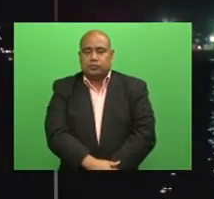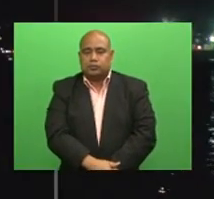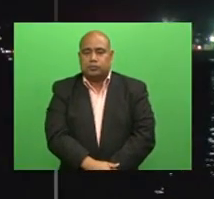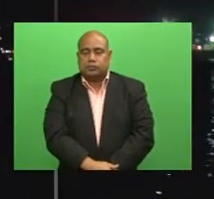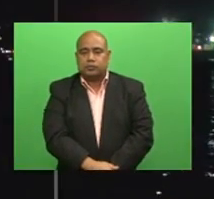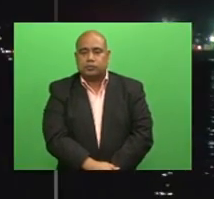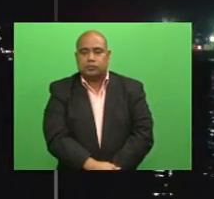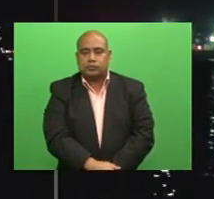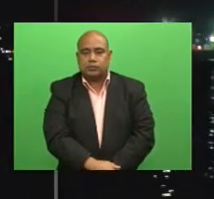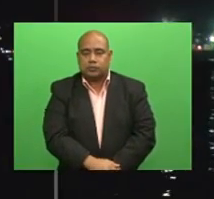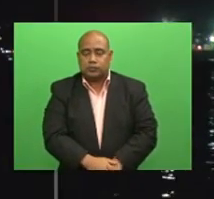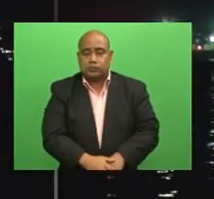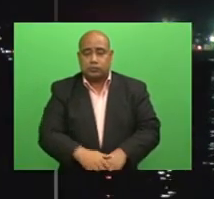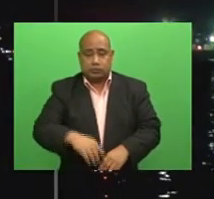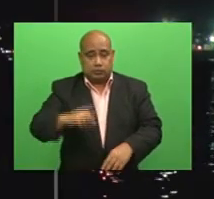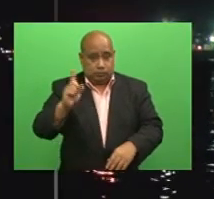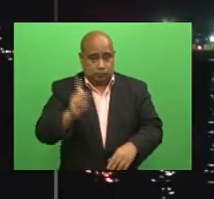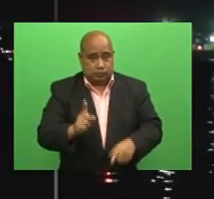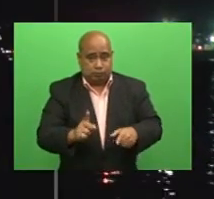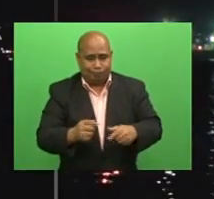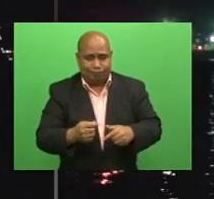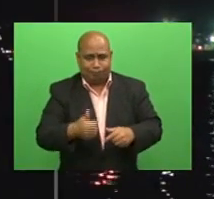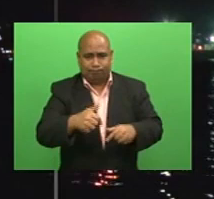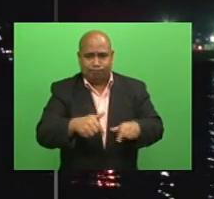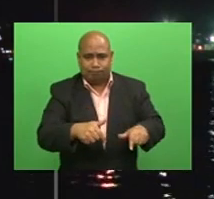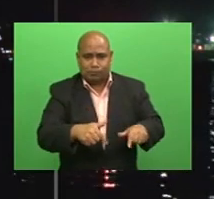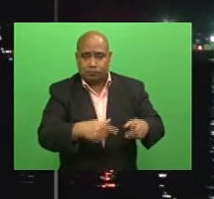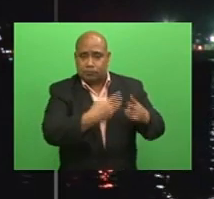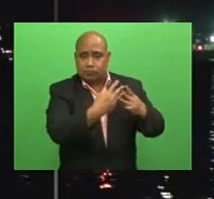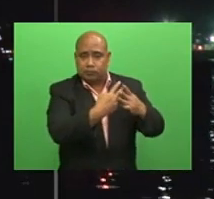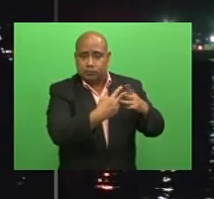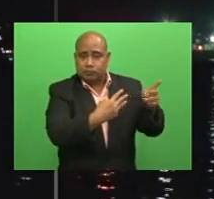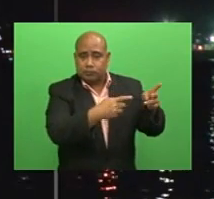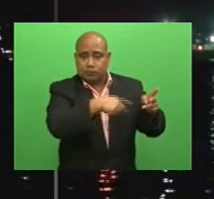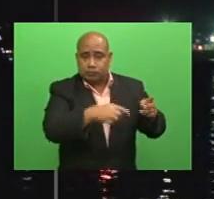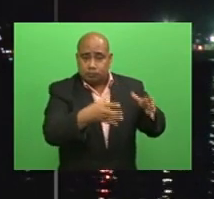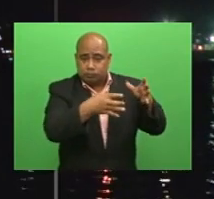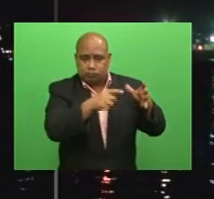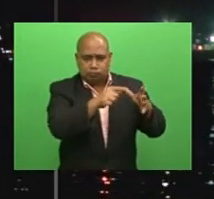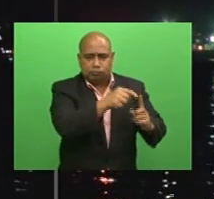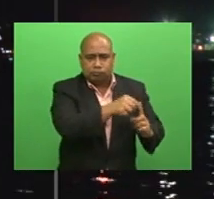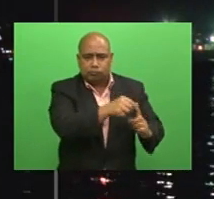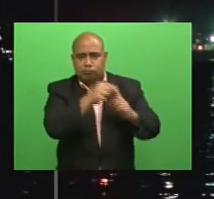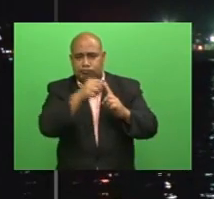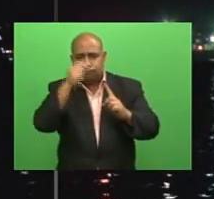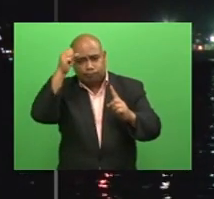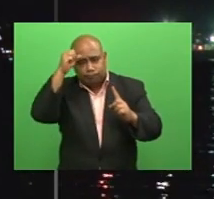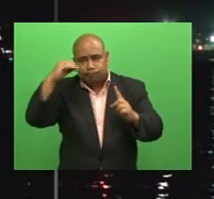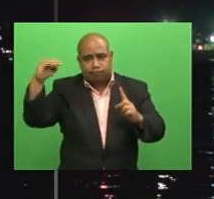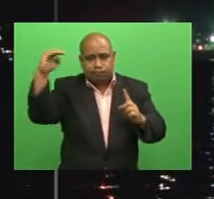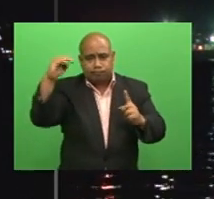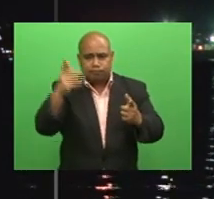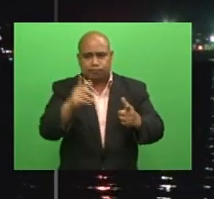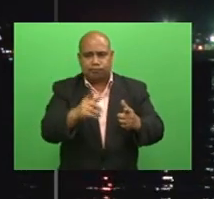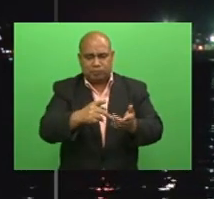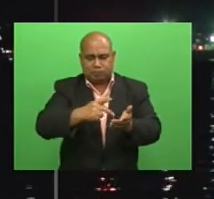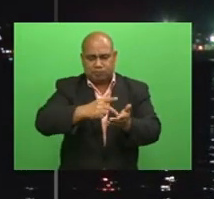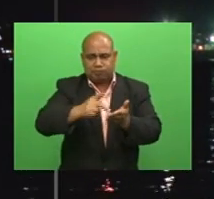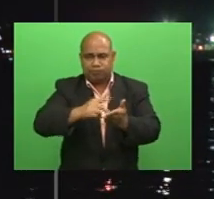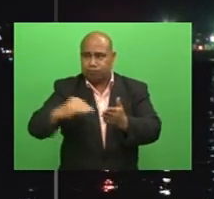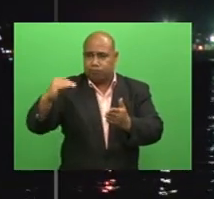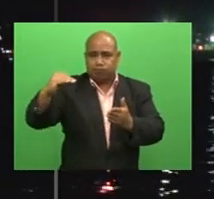today, the suspended Social Democratic Liberal Party appointed senior office bearers at a management board meeting. This is one of the